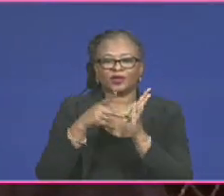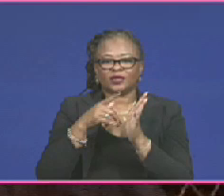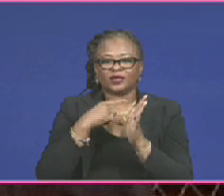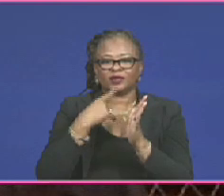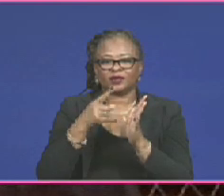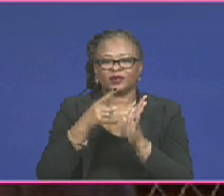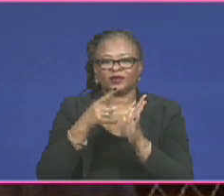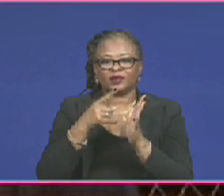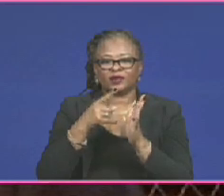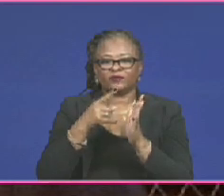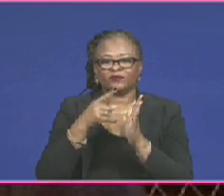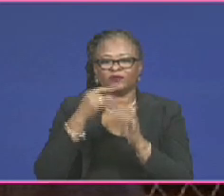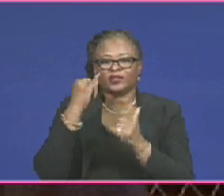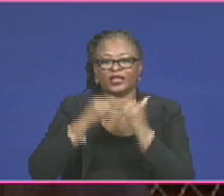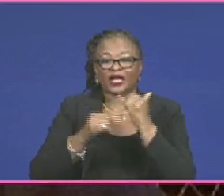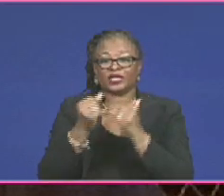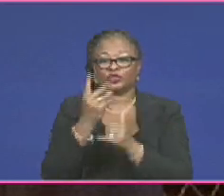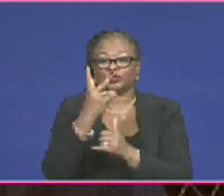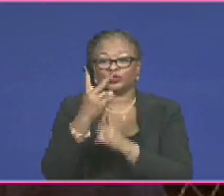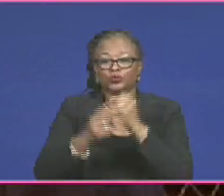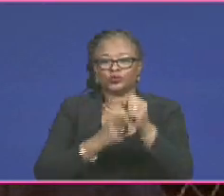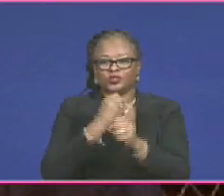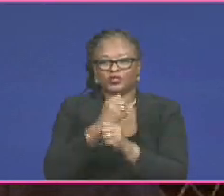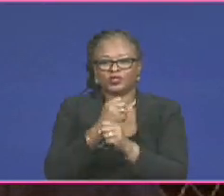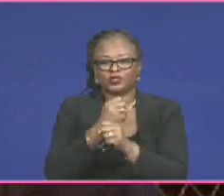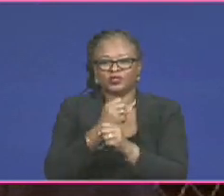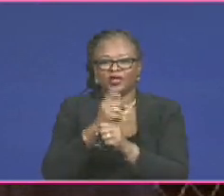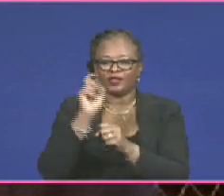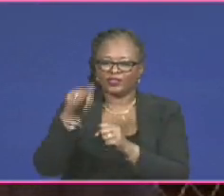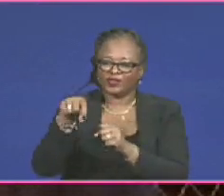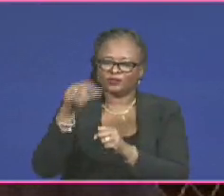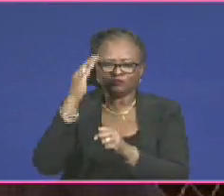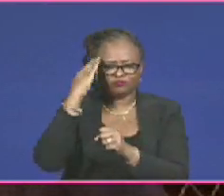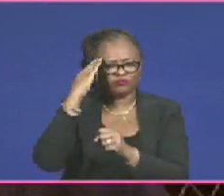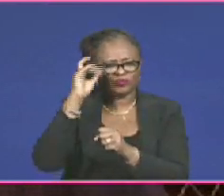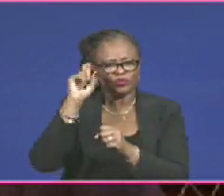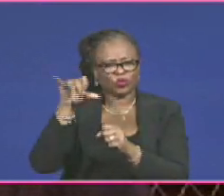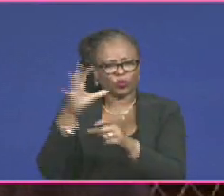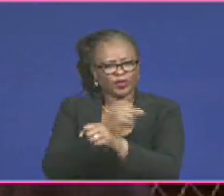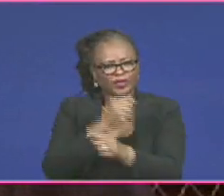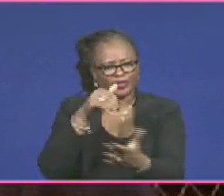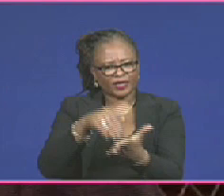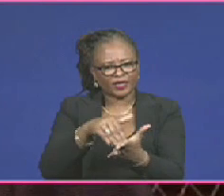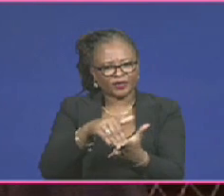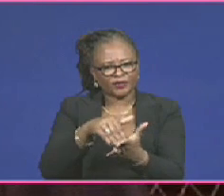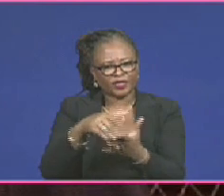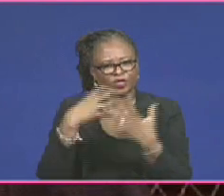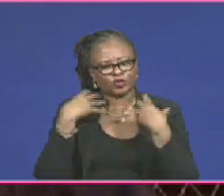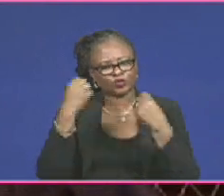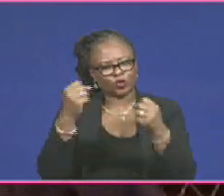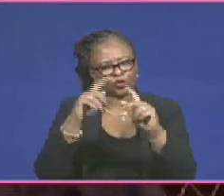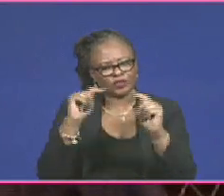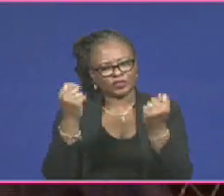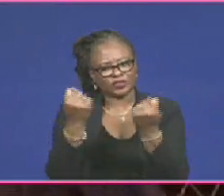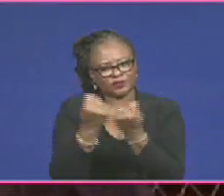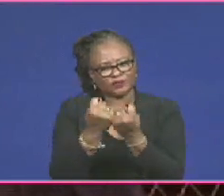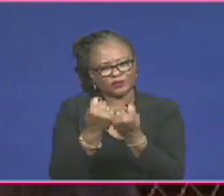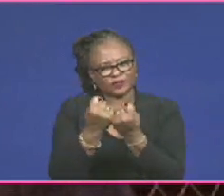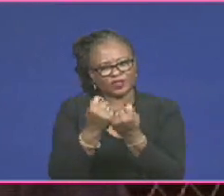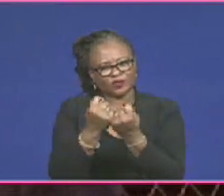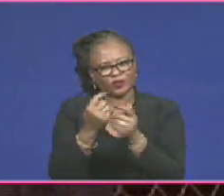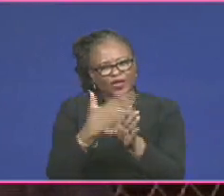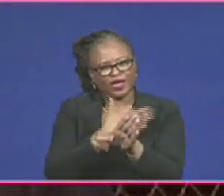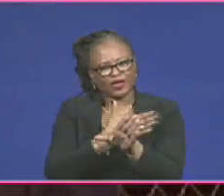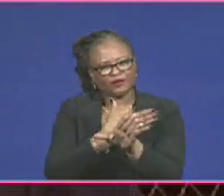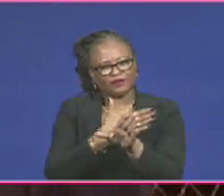We've won it for the last 2 years, and I think we should win it again this year. So we are taking a stronger team than we had in